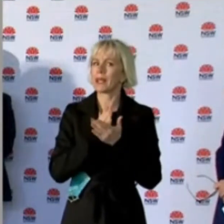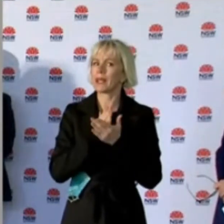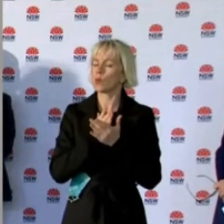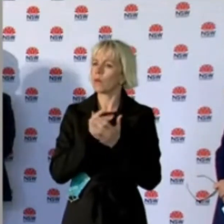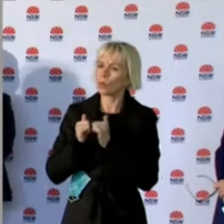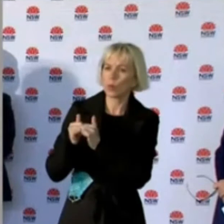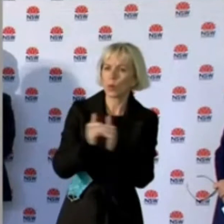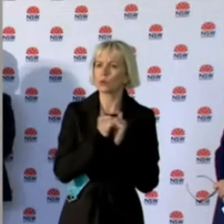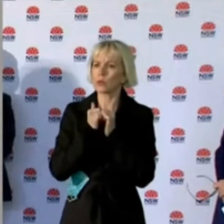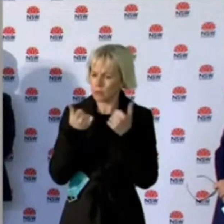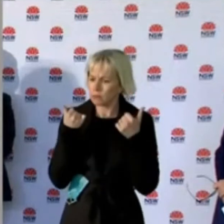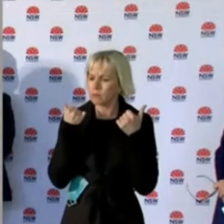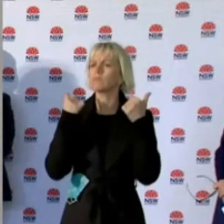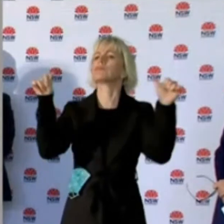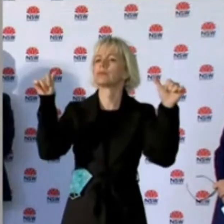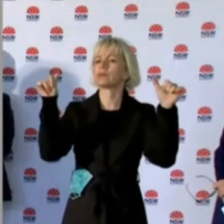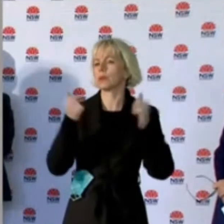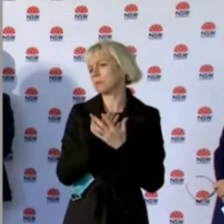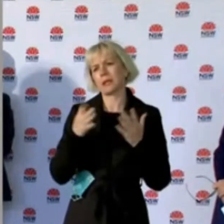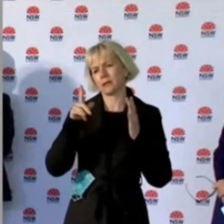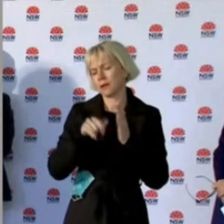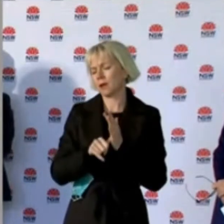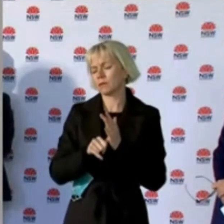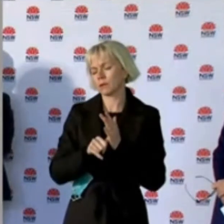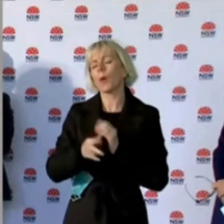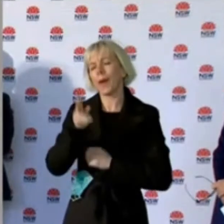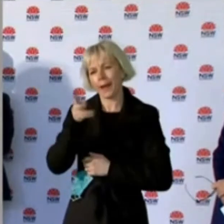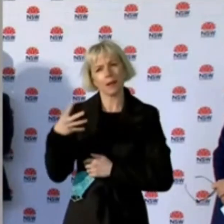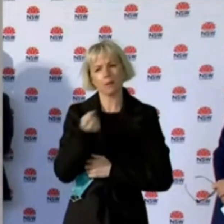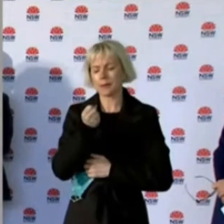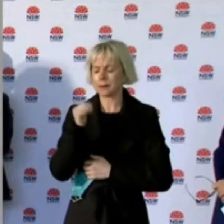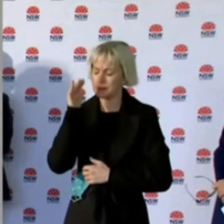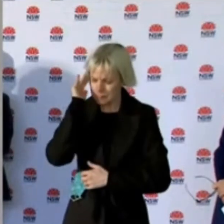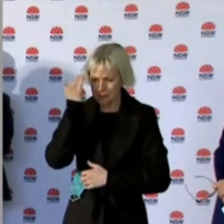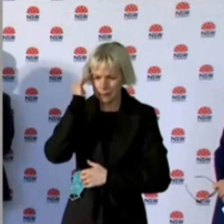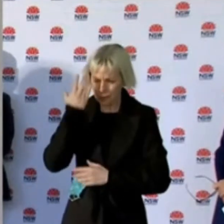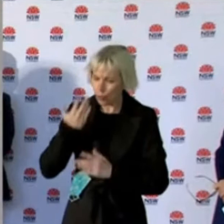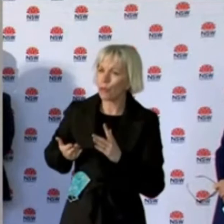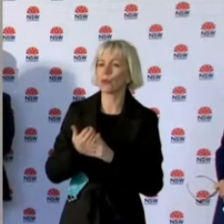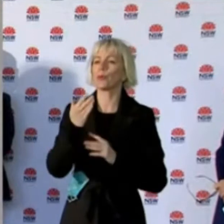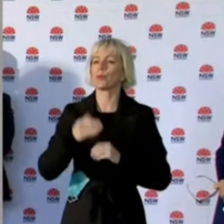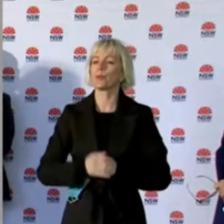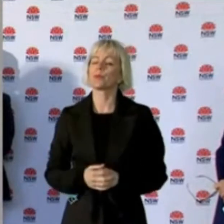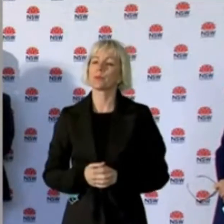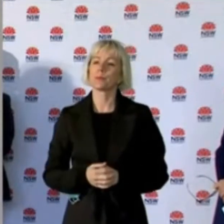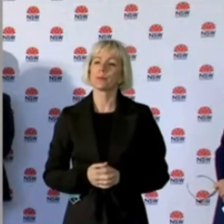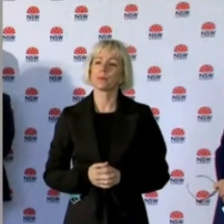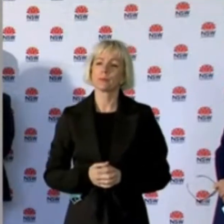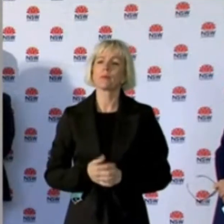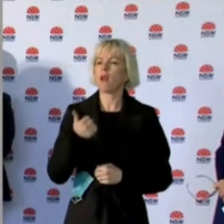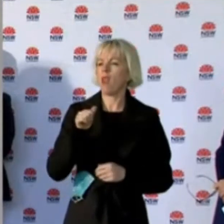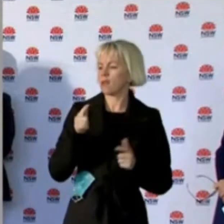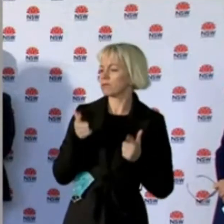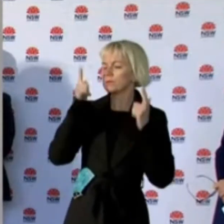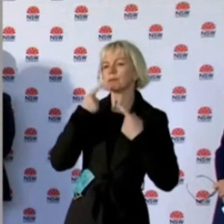and challenges that are in front of us today. Like the Deputy Premier and the Premier have said, I particularly want to thank the business leaders and